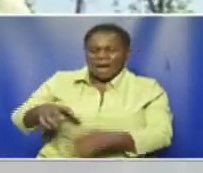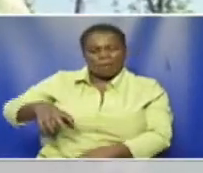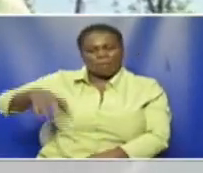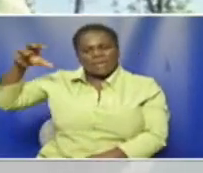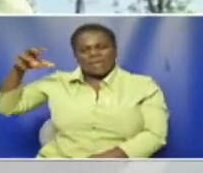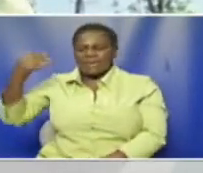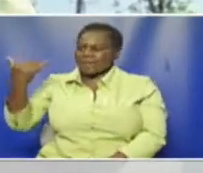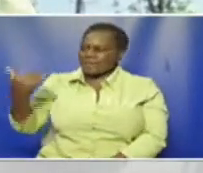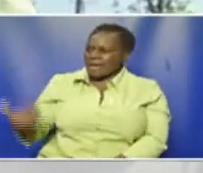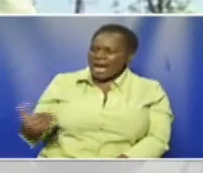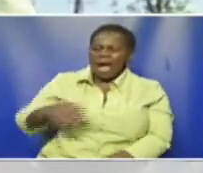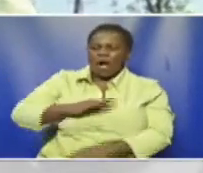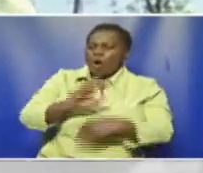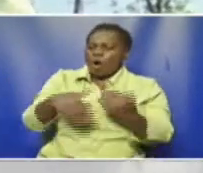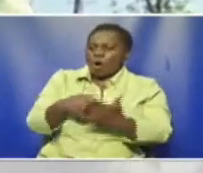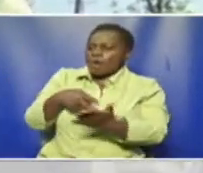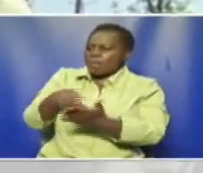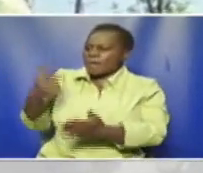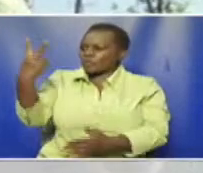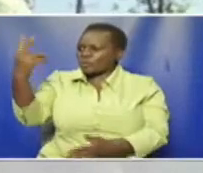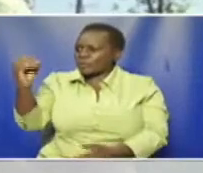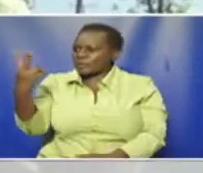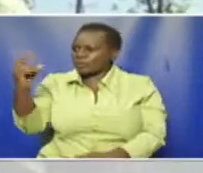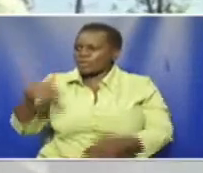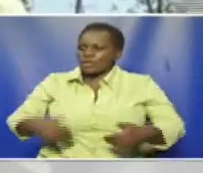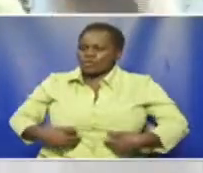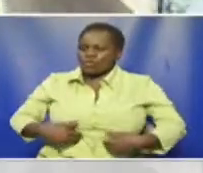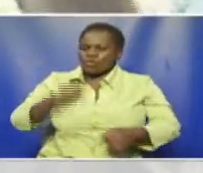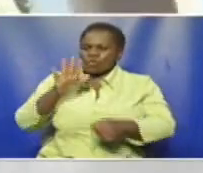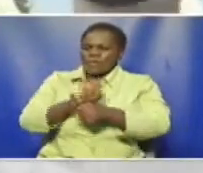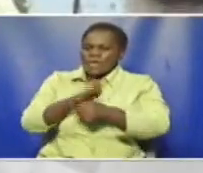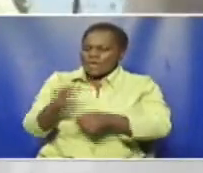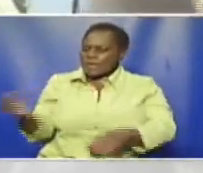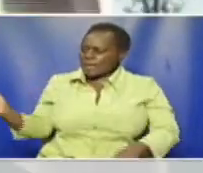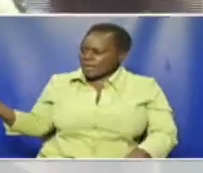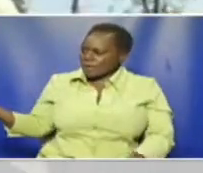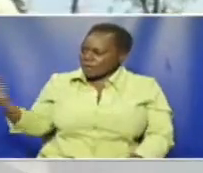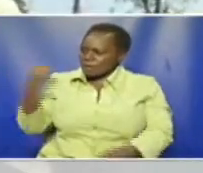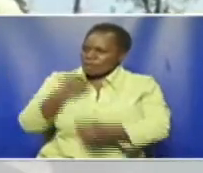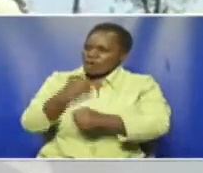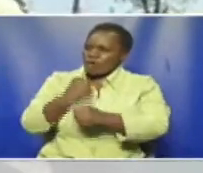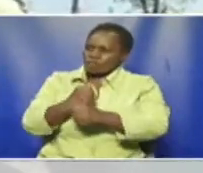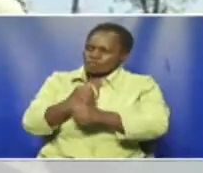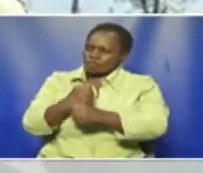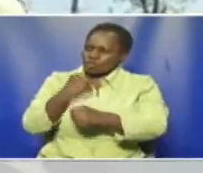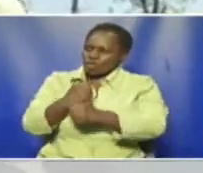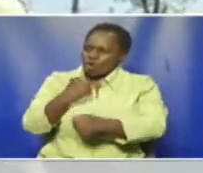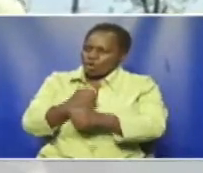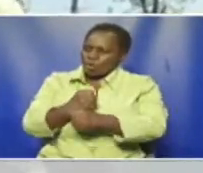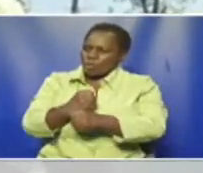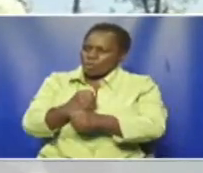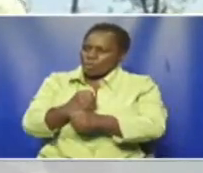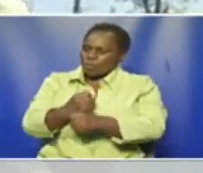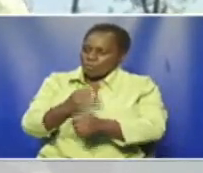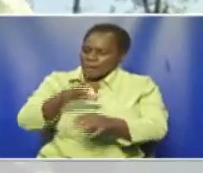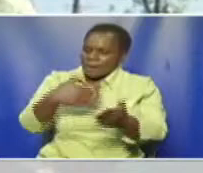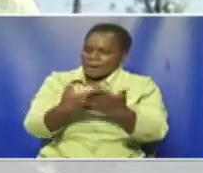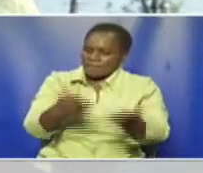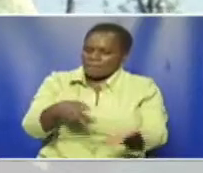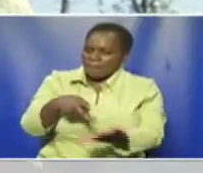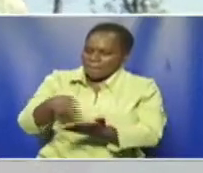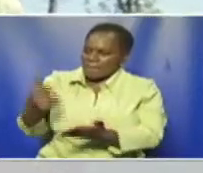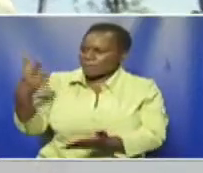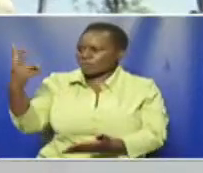mkubwa, mpaka shilingi 20. Vijana wengi wanarauka na kutazao kazini, wajitafutia pesa zao kidogo, wakifika hapo